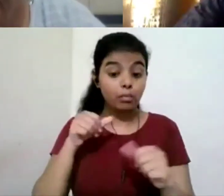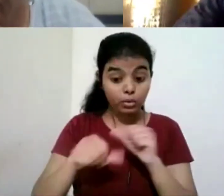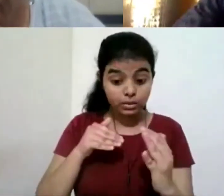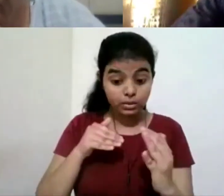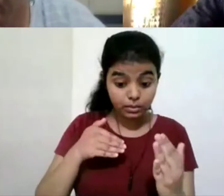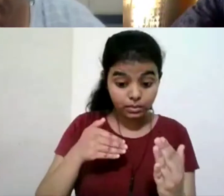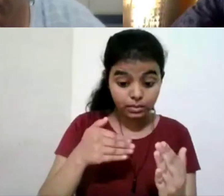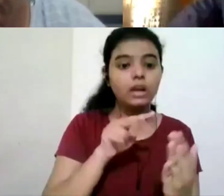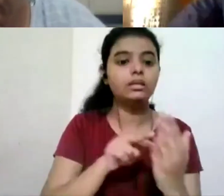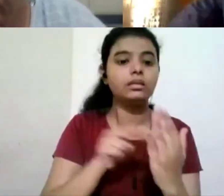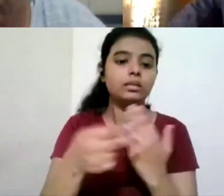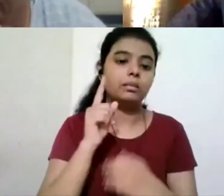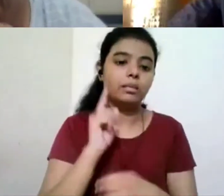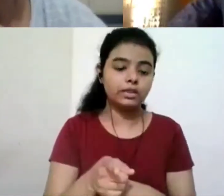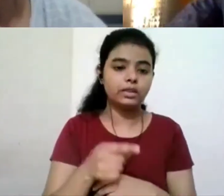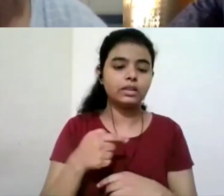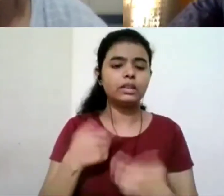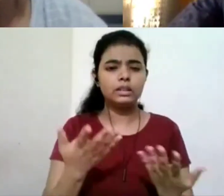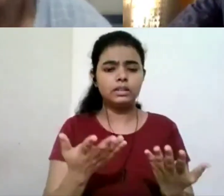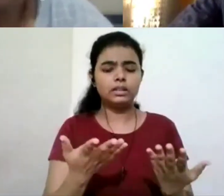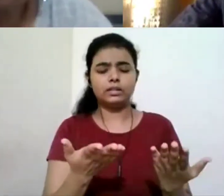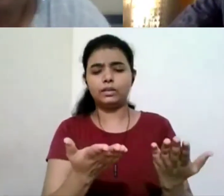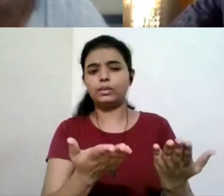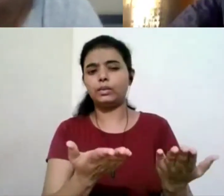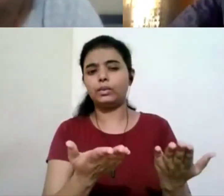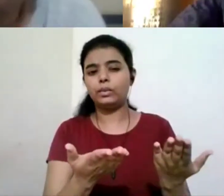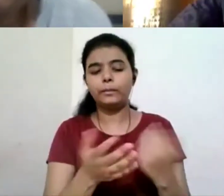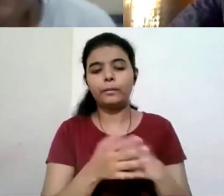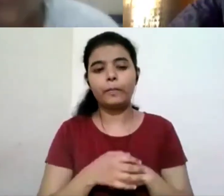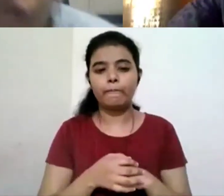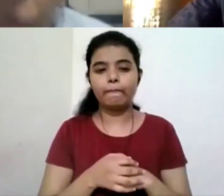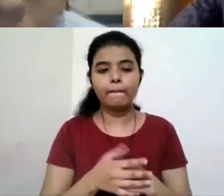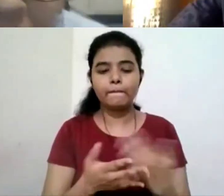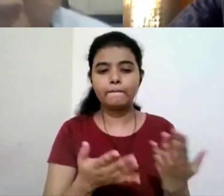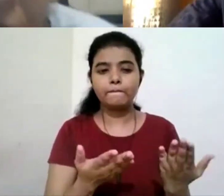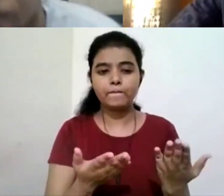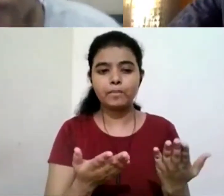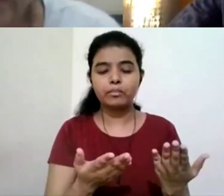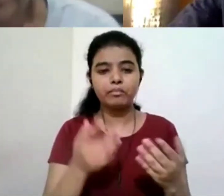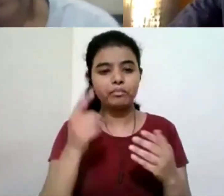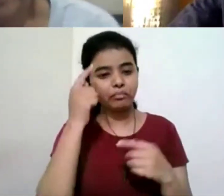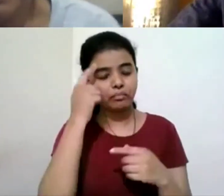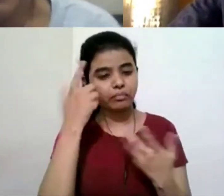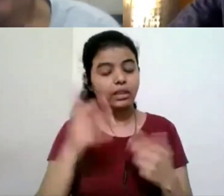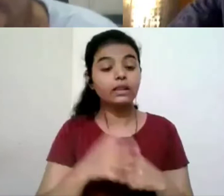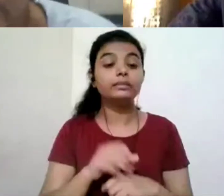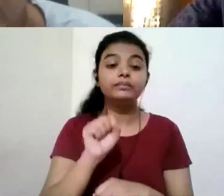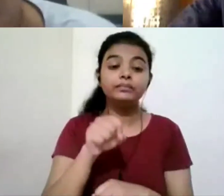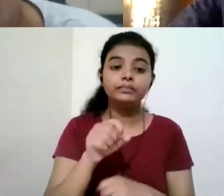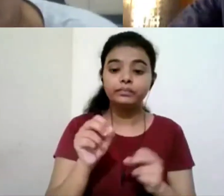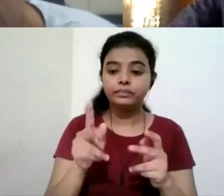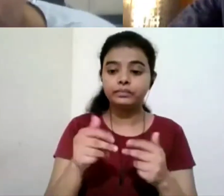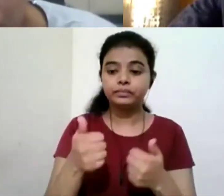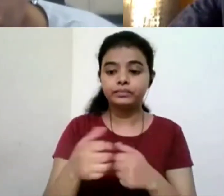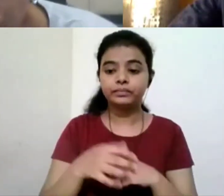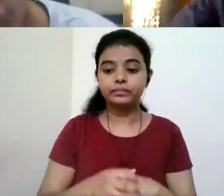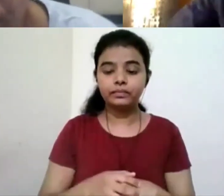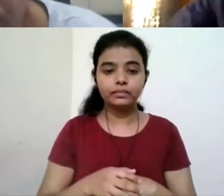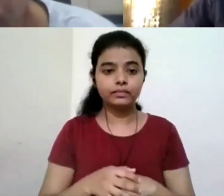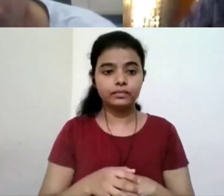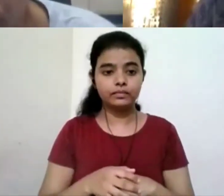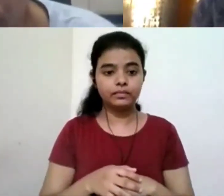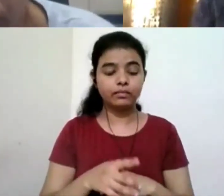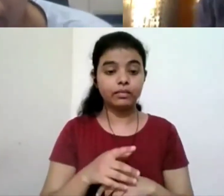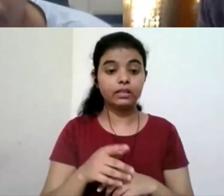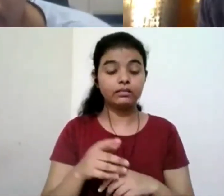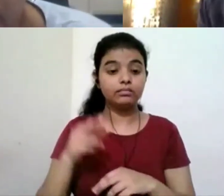And so what are your... Well, Saptrishi, the way, see, if you look at the formulation of